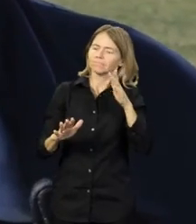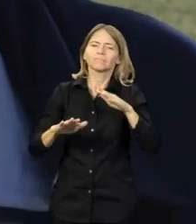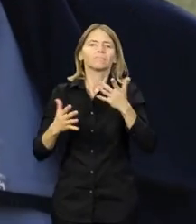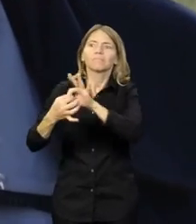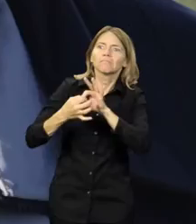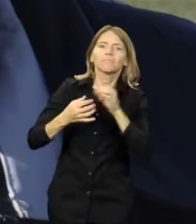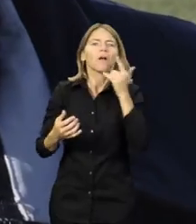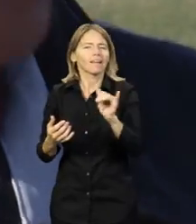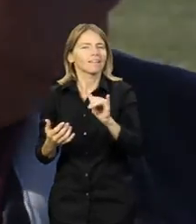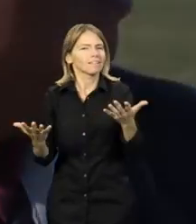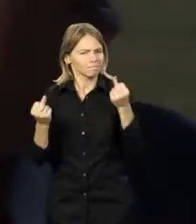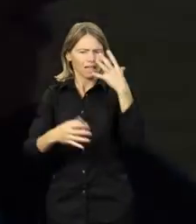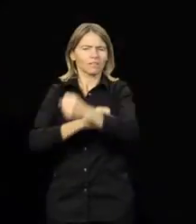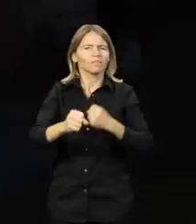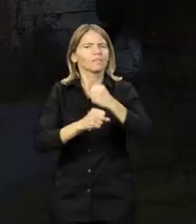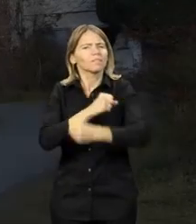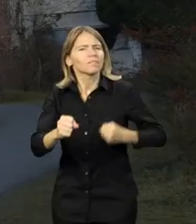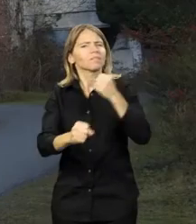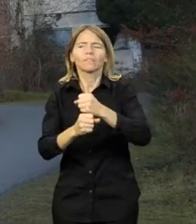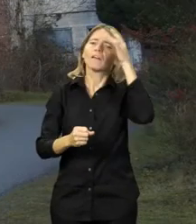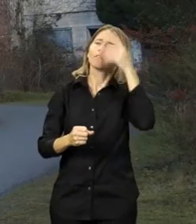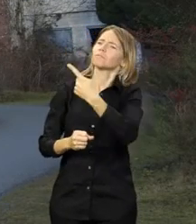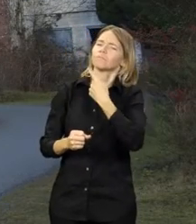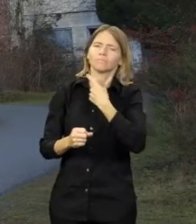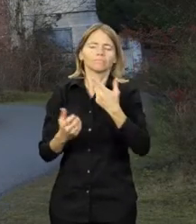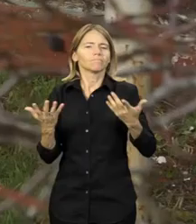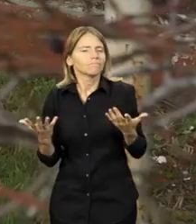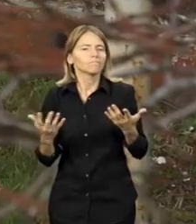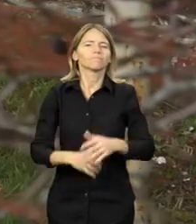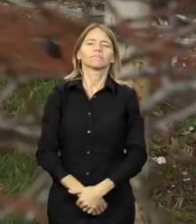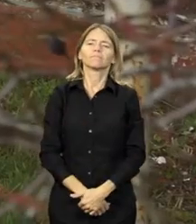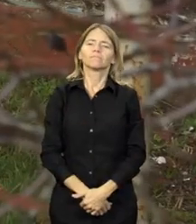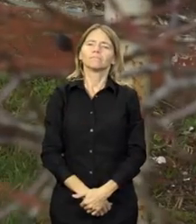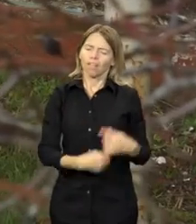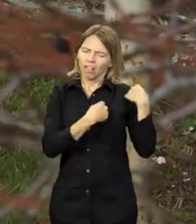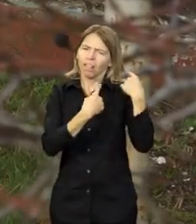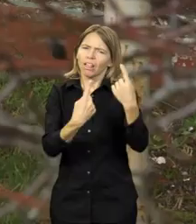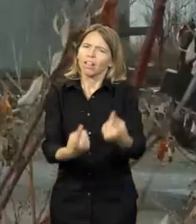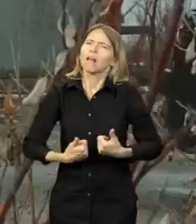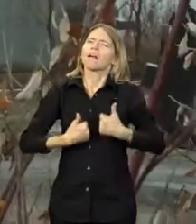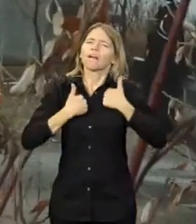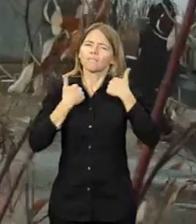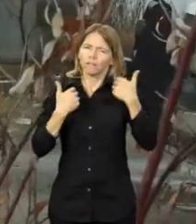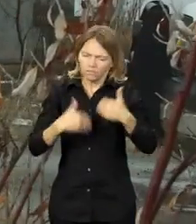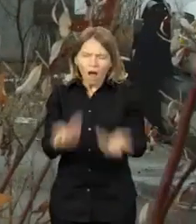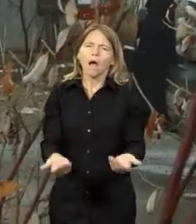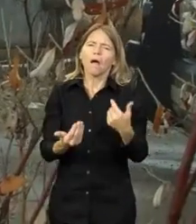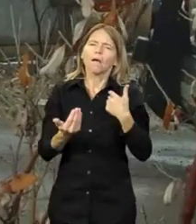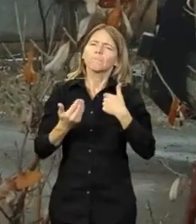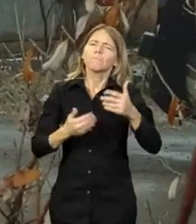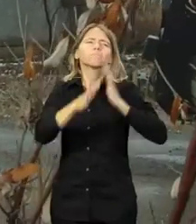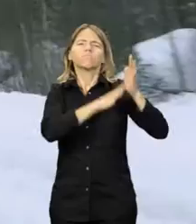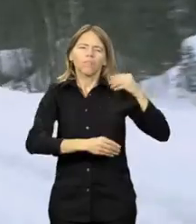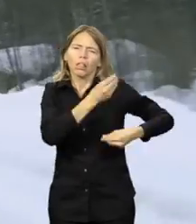years between me and my father. It is for those of us who spent part of our lives ashamed of our heritage. For